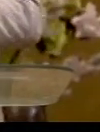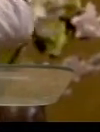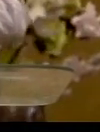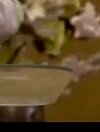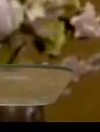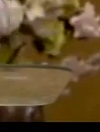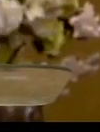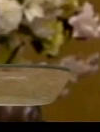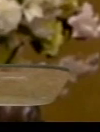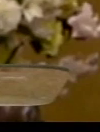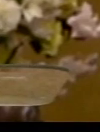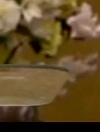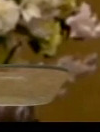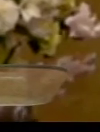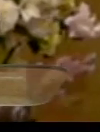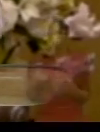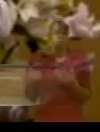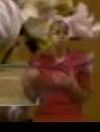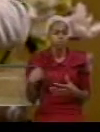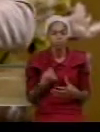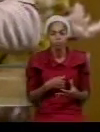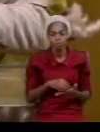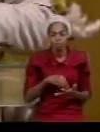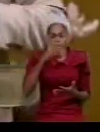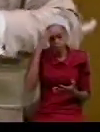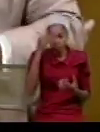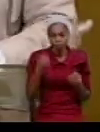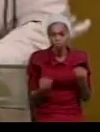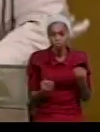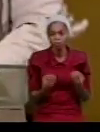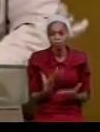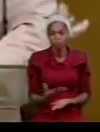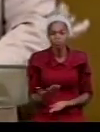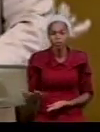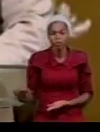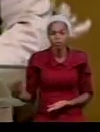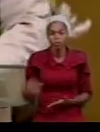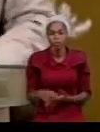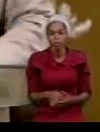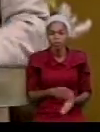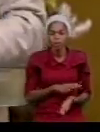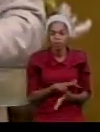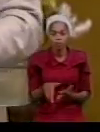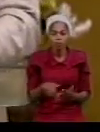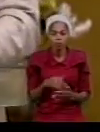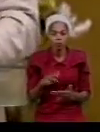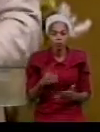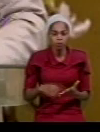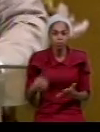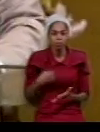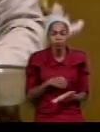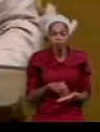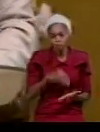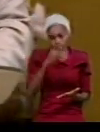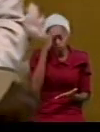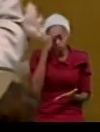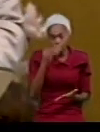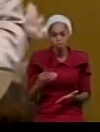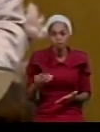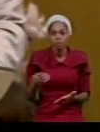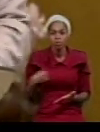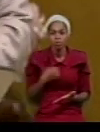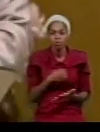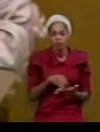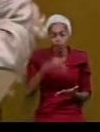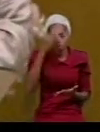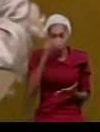we learned a lot of things. And among the things we learned is that God expects us to